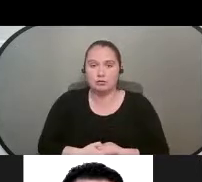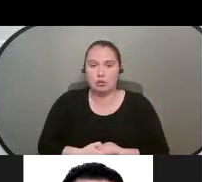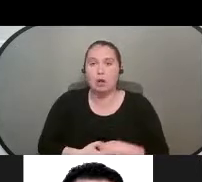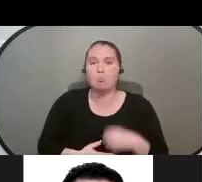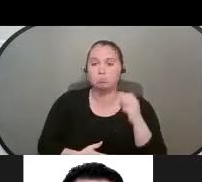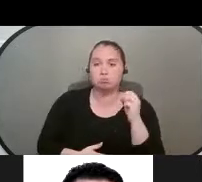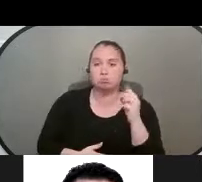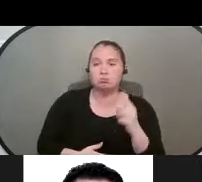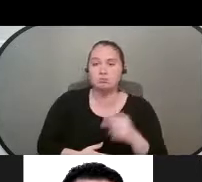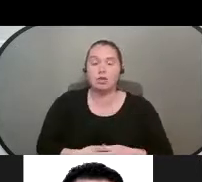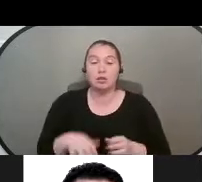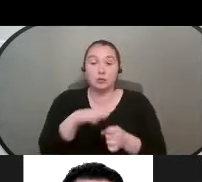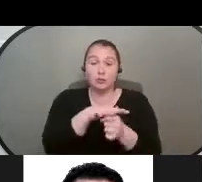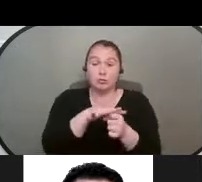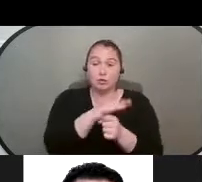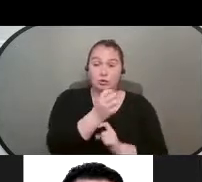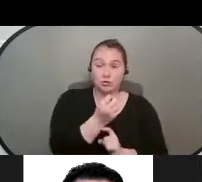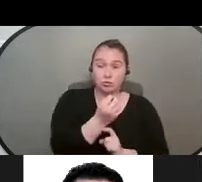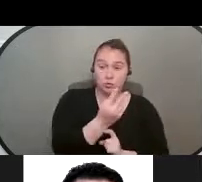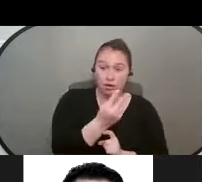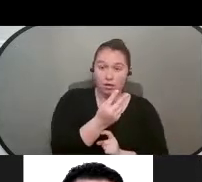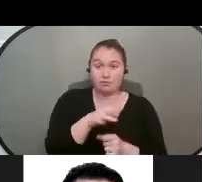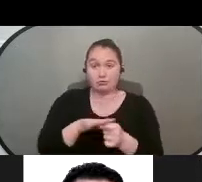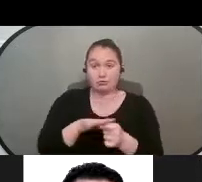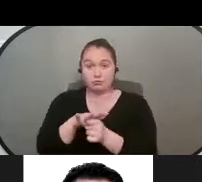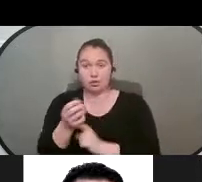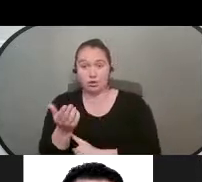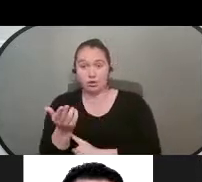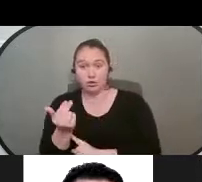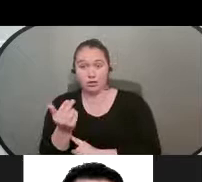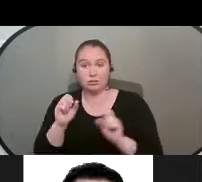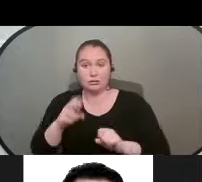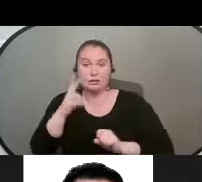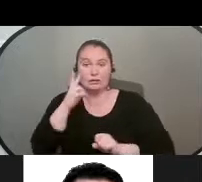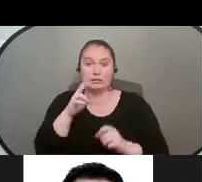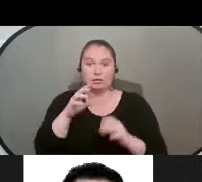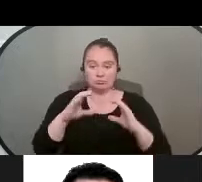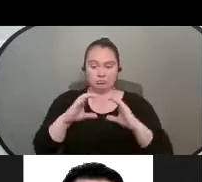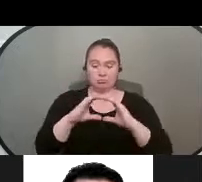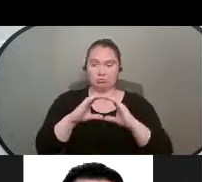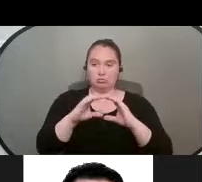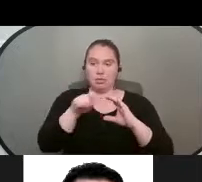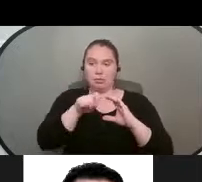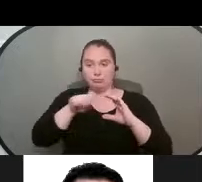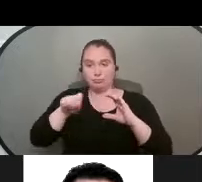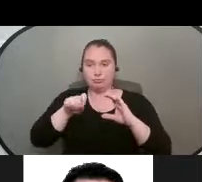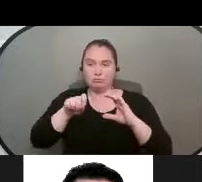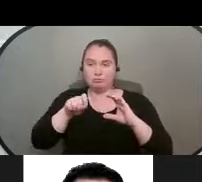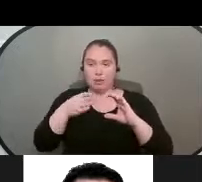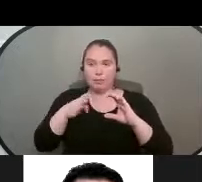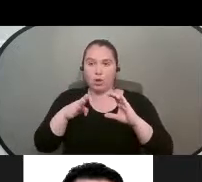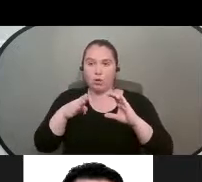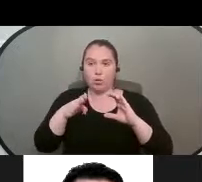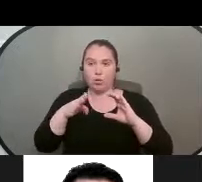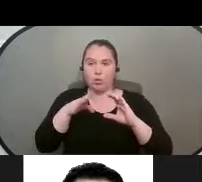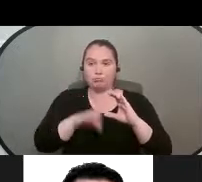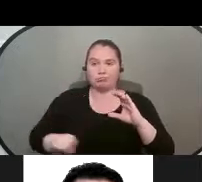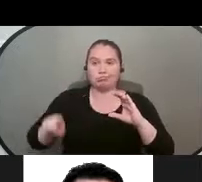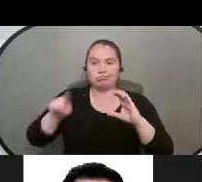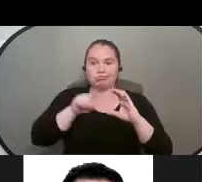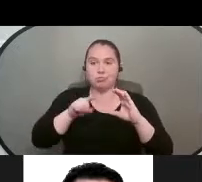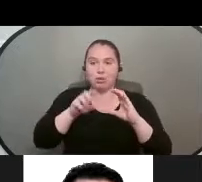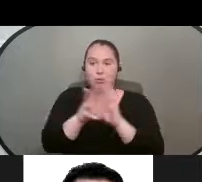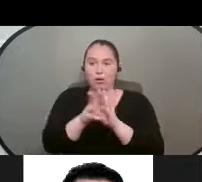Region 12 and Region 13, you can see I've got a little blue dashed circle around Waco ISD. And during the 5-year period